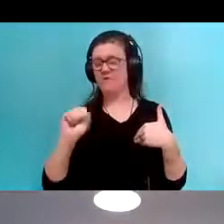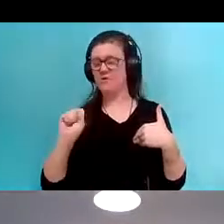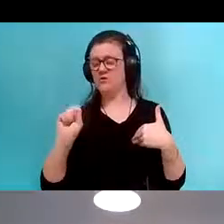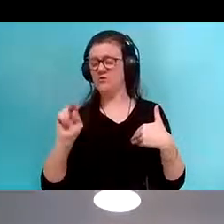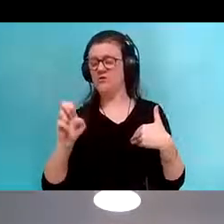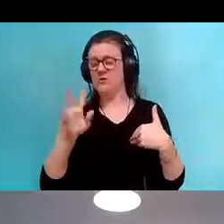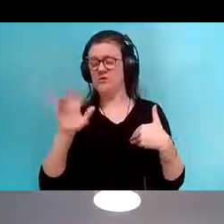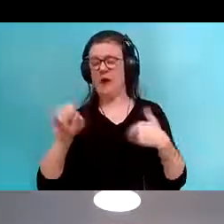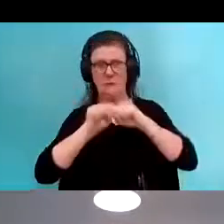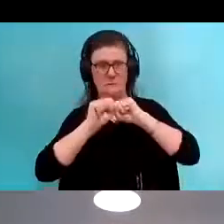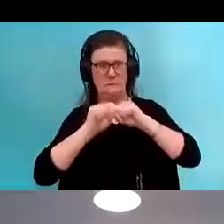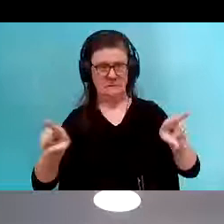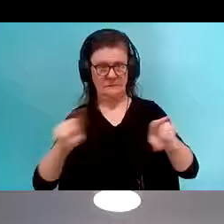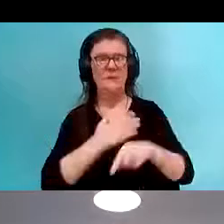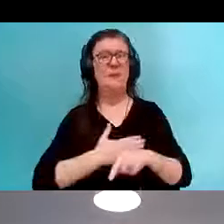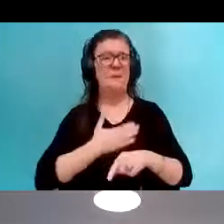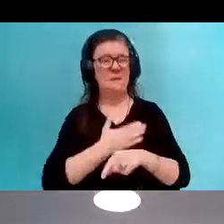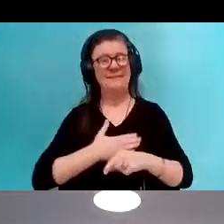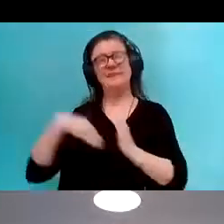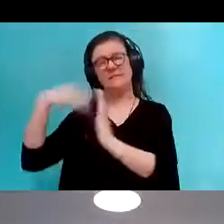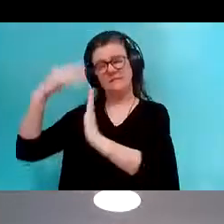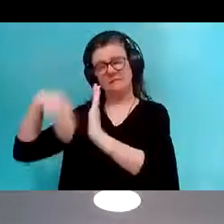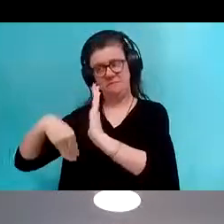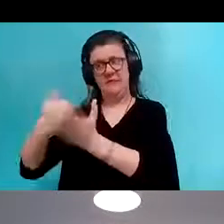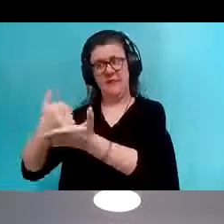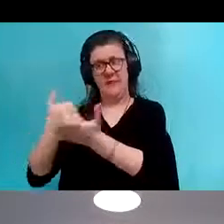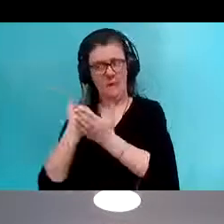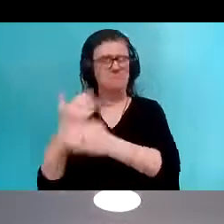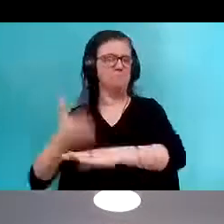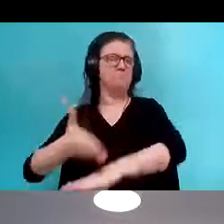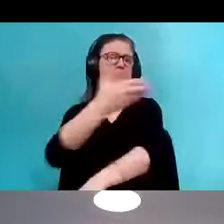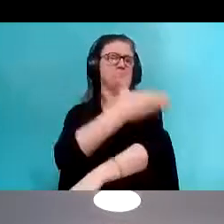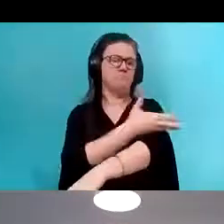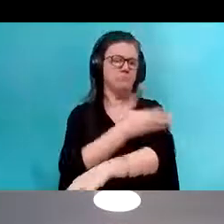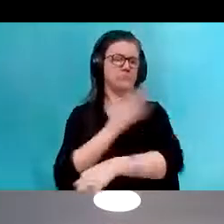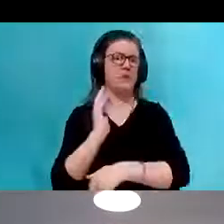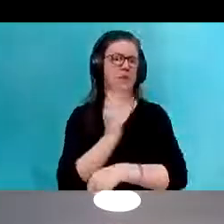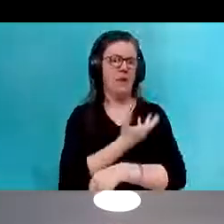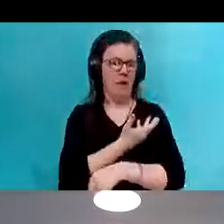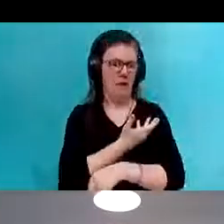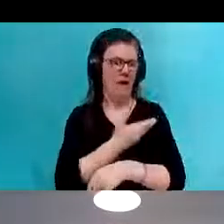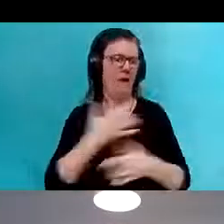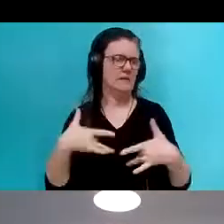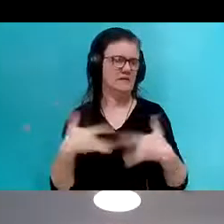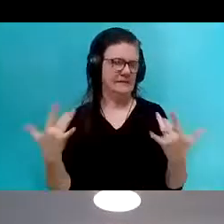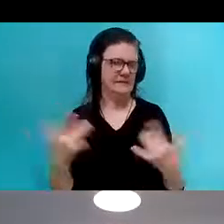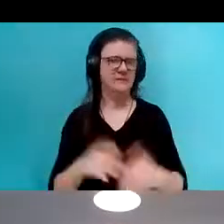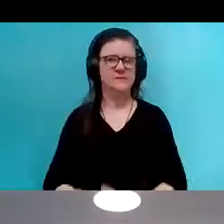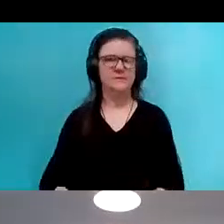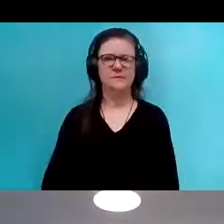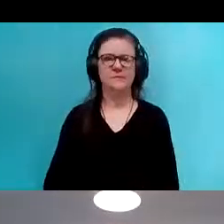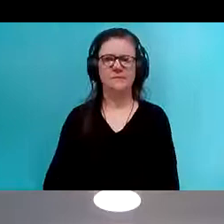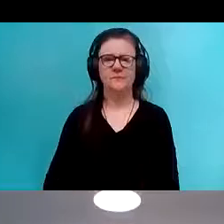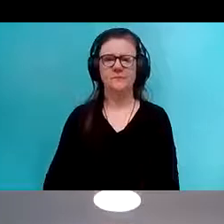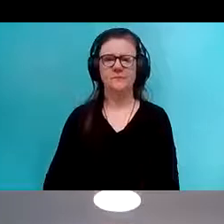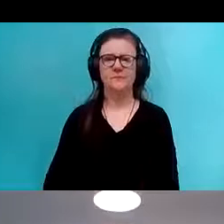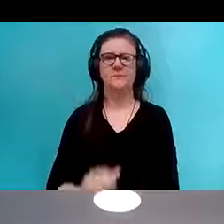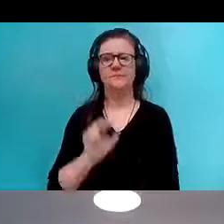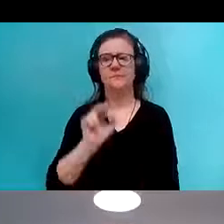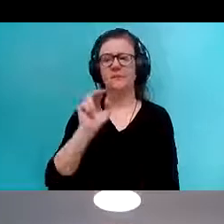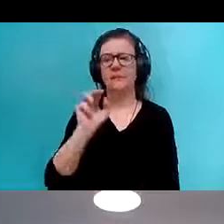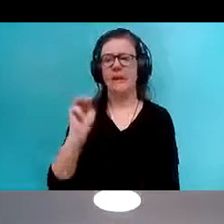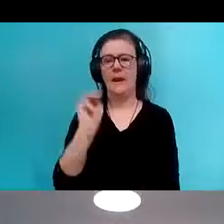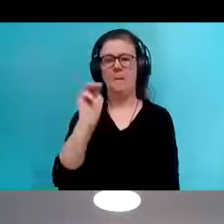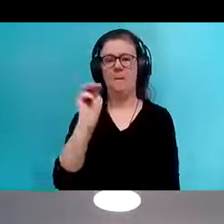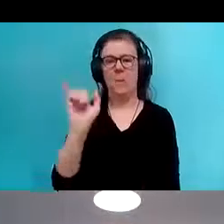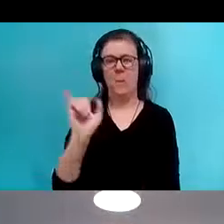webinar. We ask you to complete this survey so we can improve future inclusive data learning events. The MYT team are here to